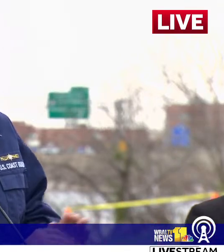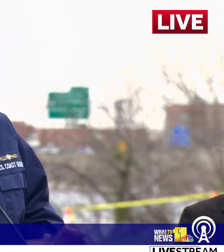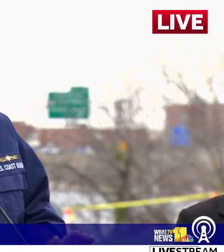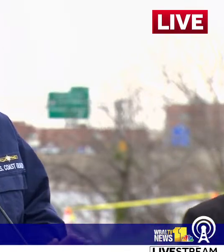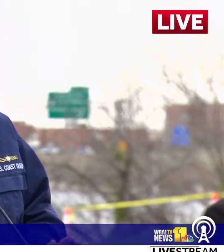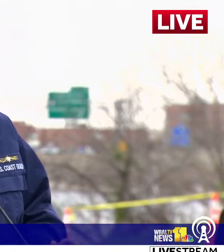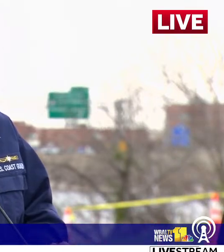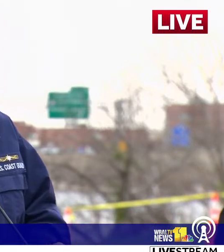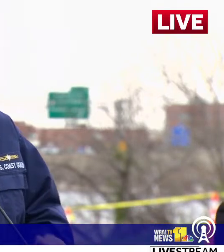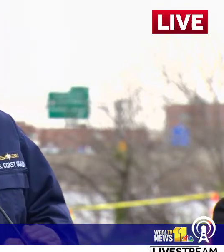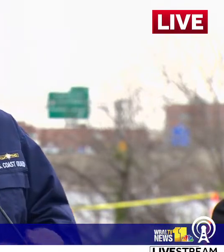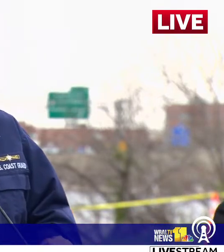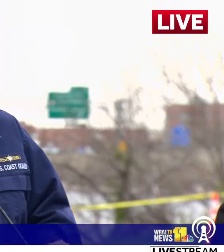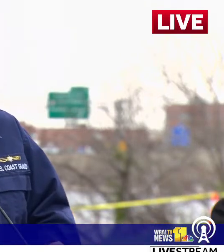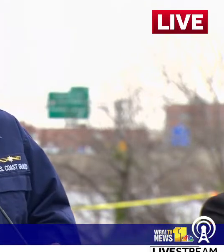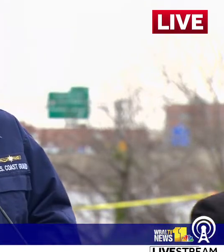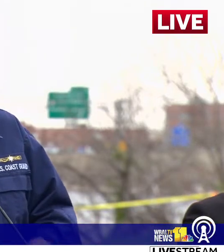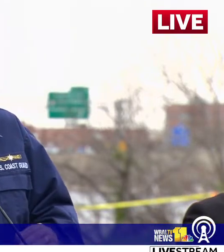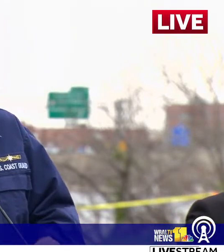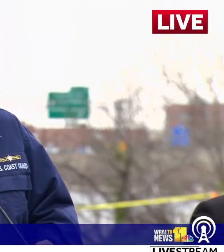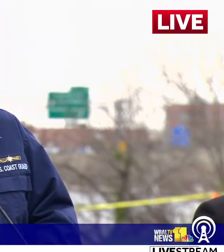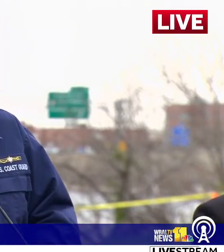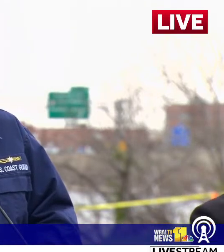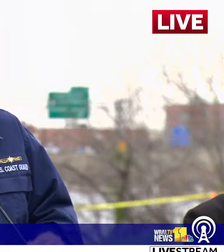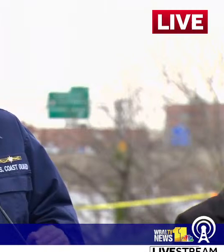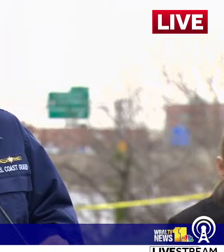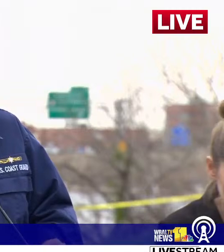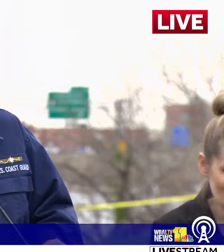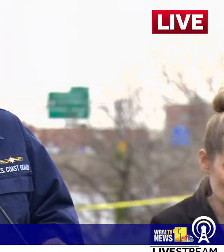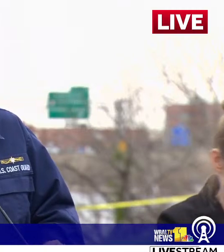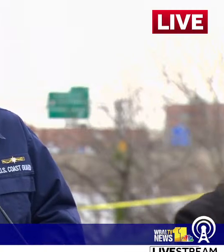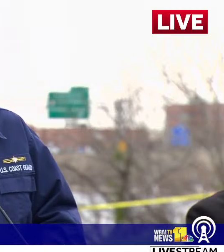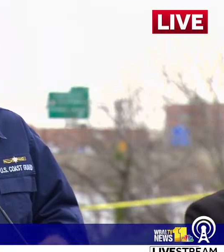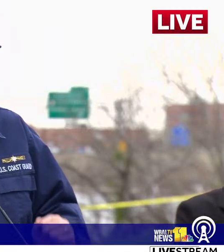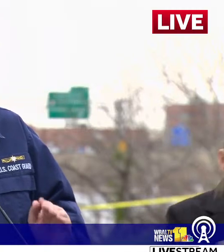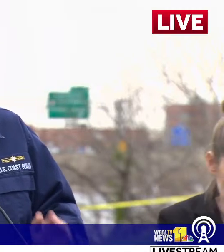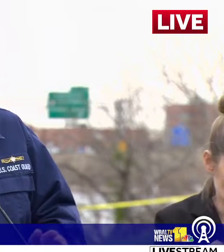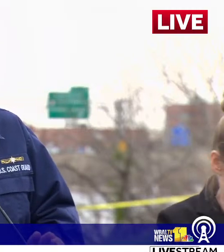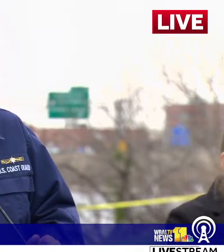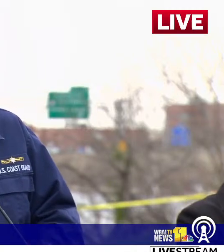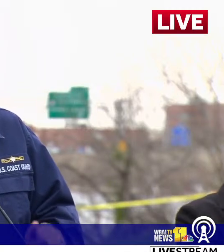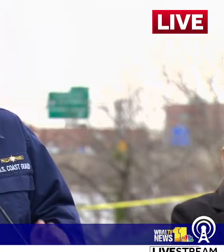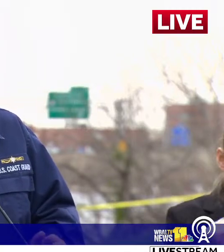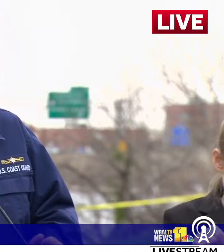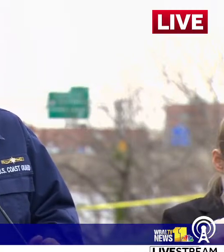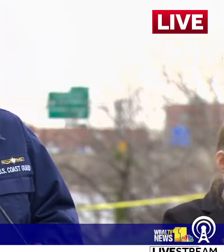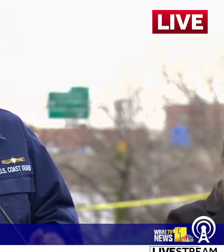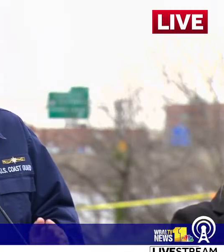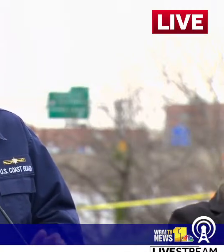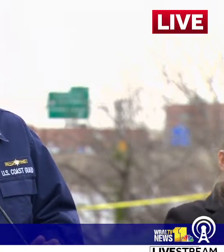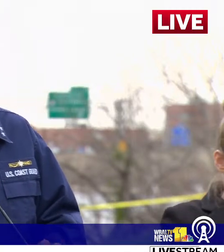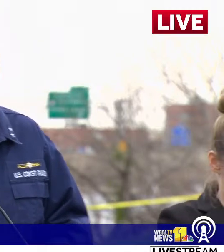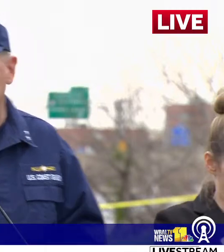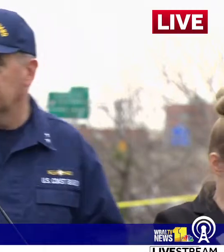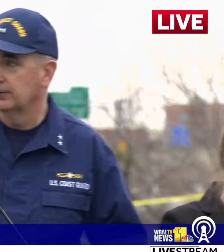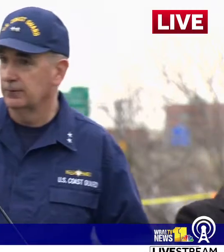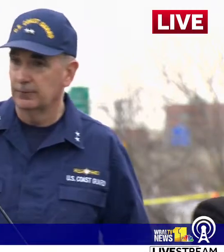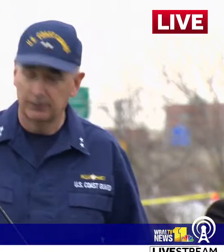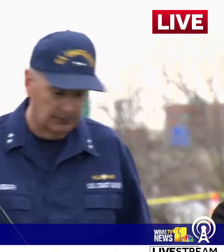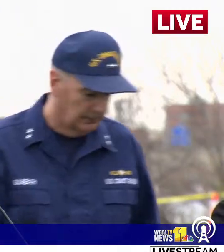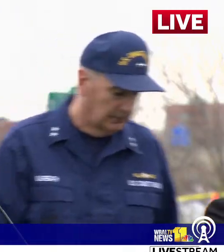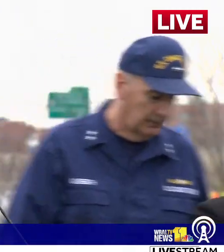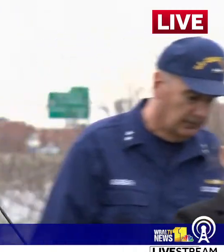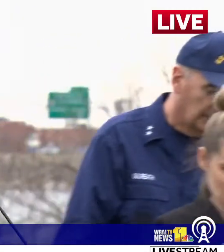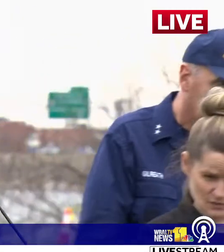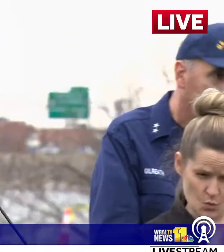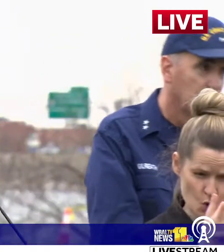all. Is simply working in parallel with the resources to maximize our efficiency to get this done as soon as possible and do it